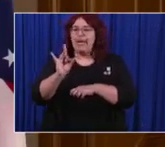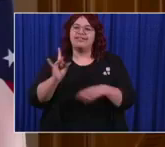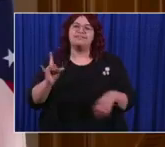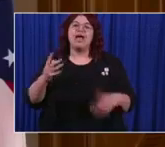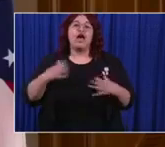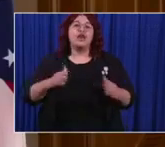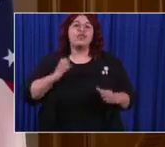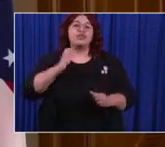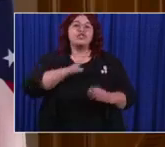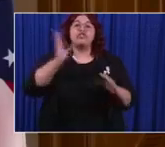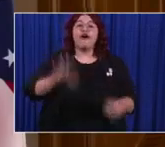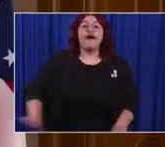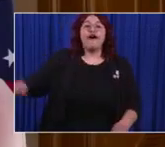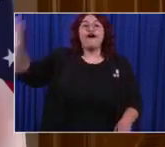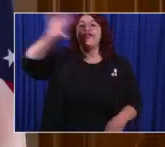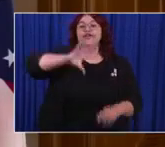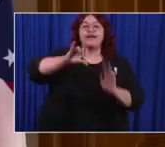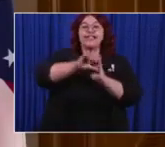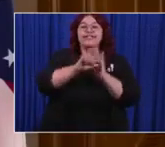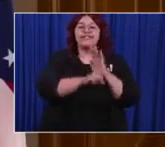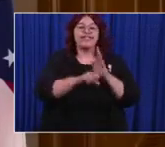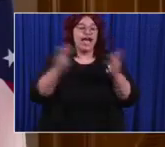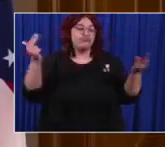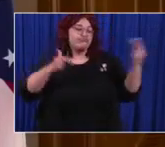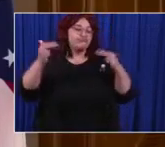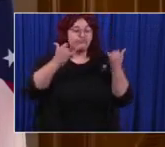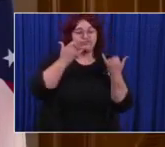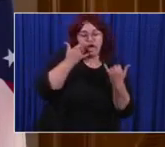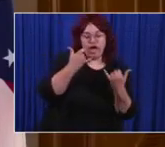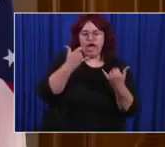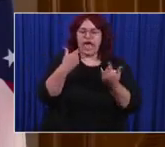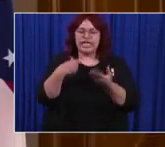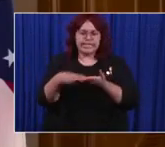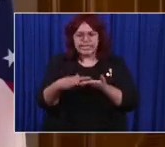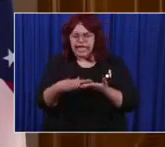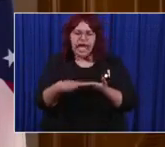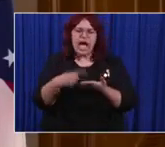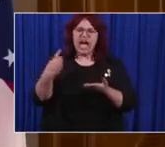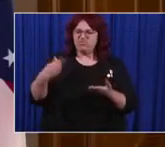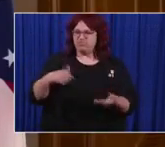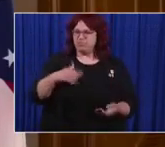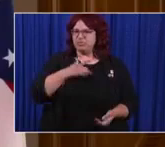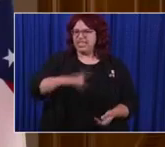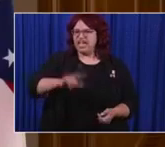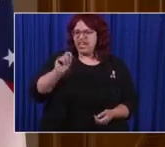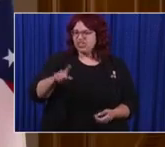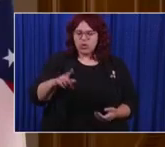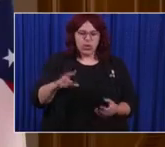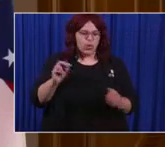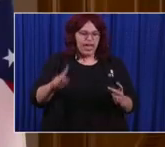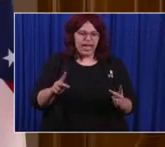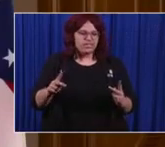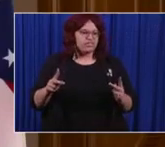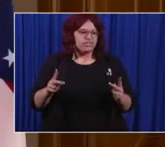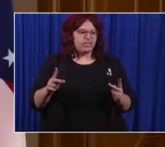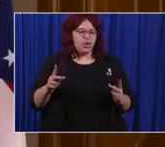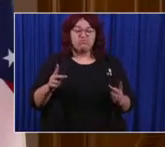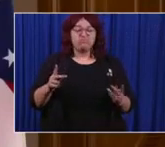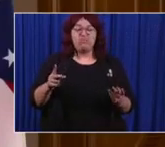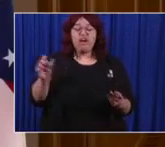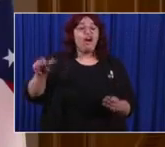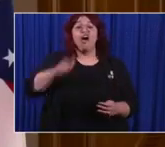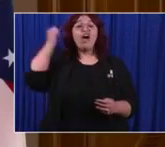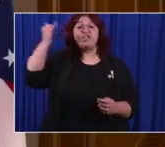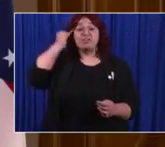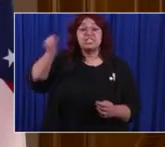around the state of Ohio, and I always ask them, what else can we do? What are the things that we can do? I just felt that